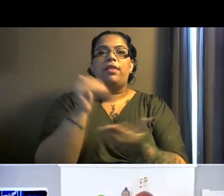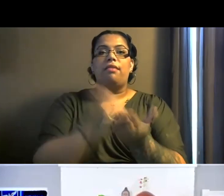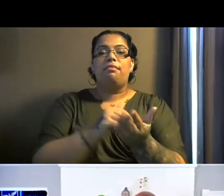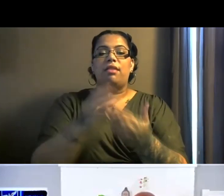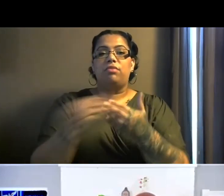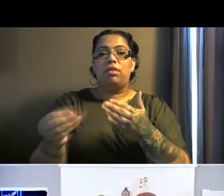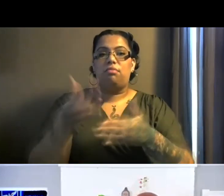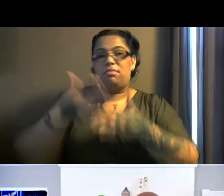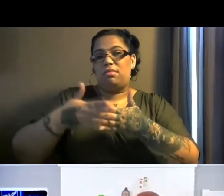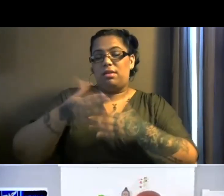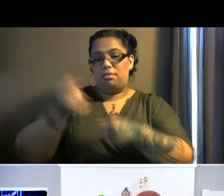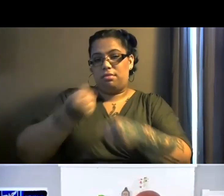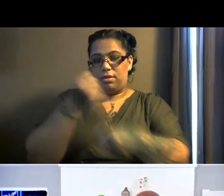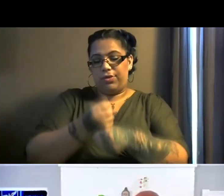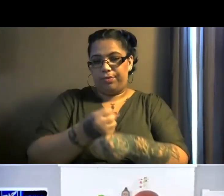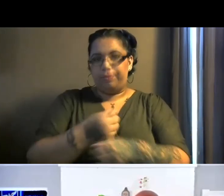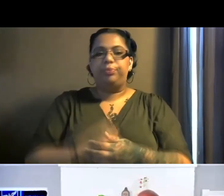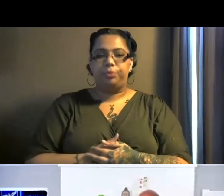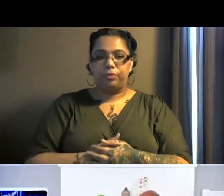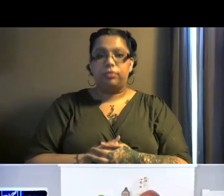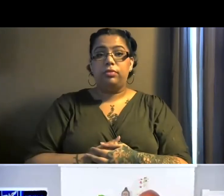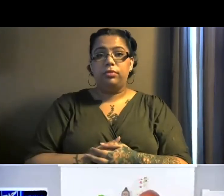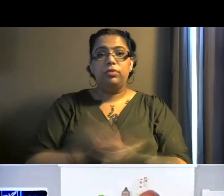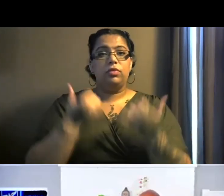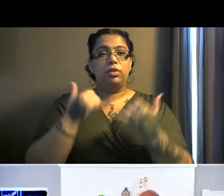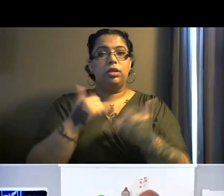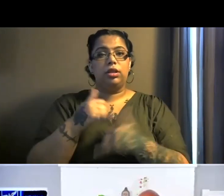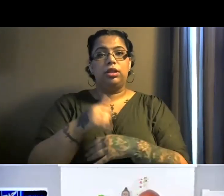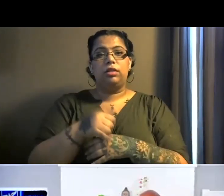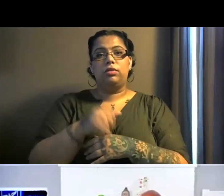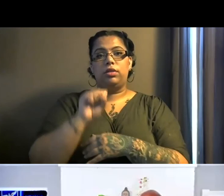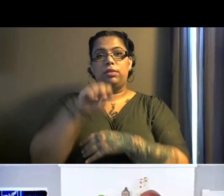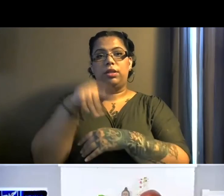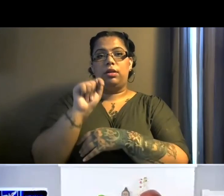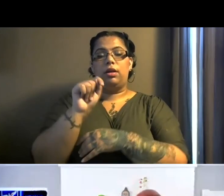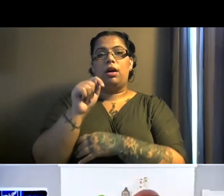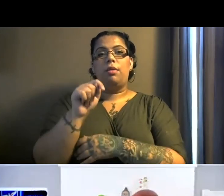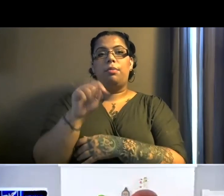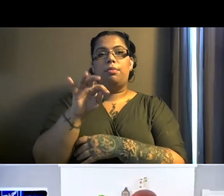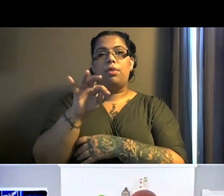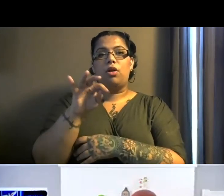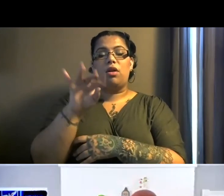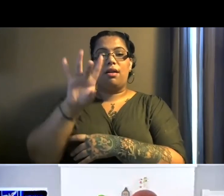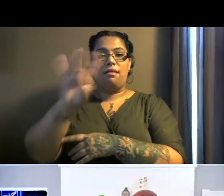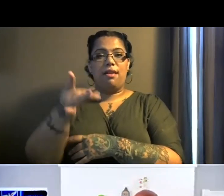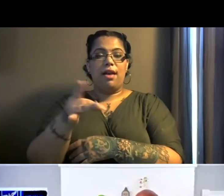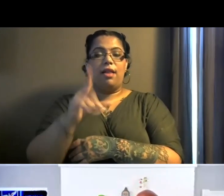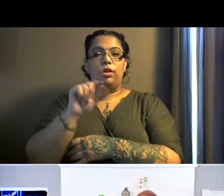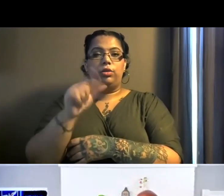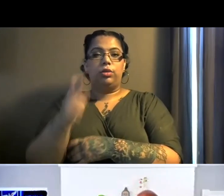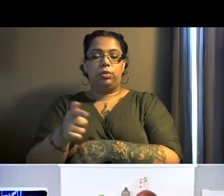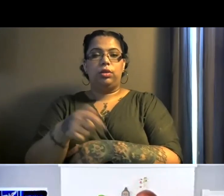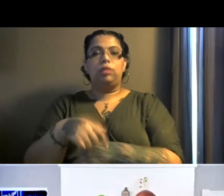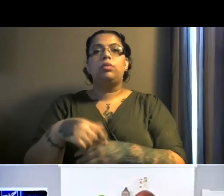this year. As of 9/8/21, that dollar amount is